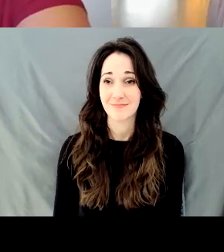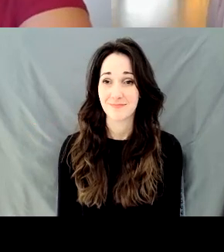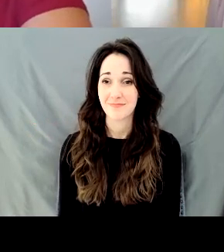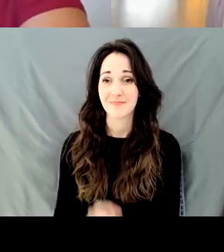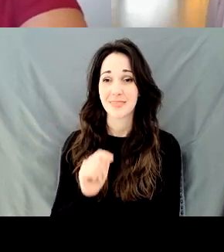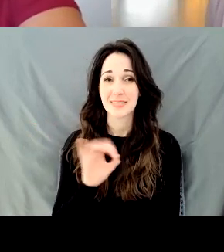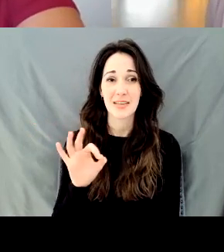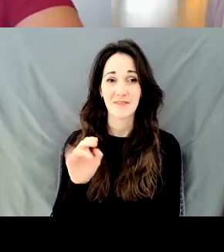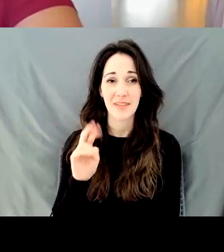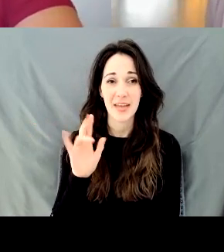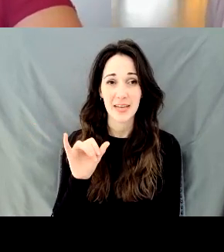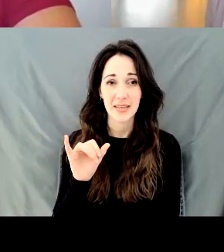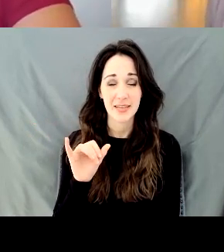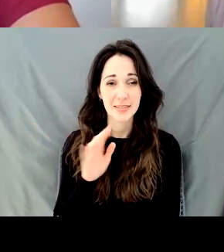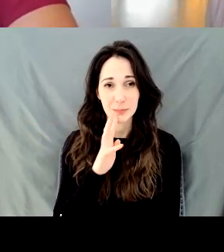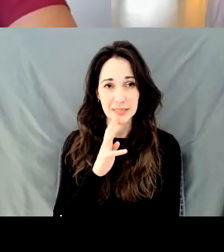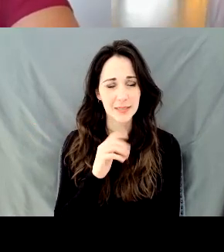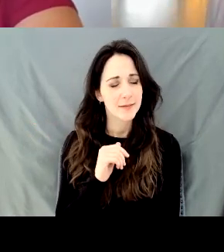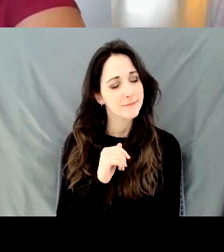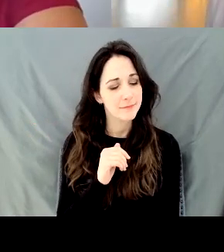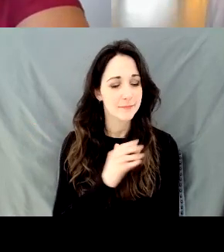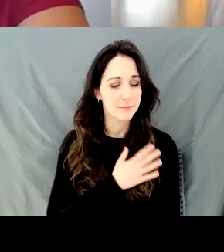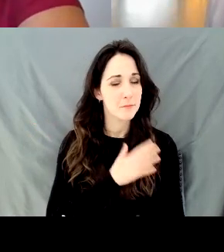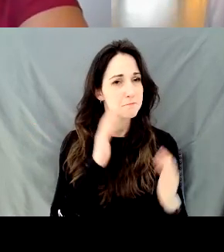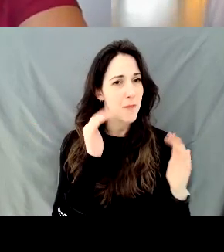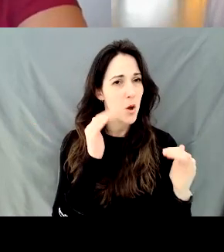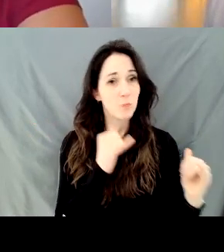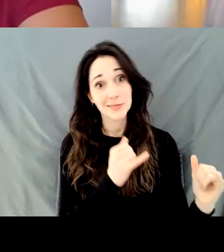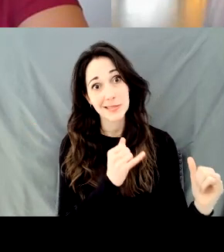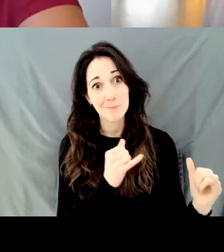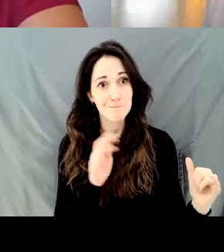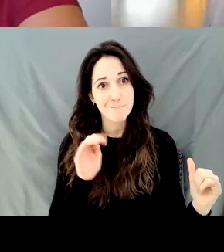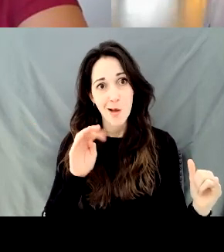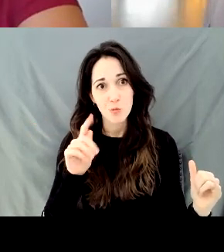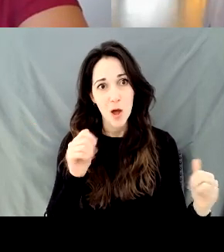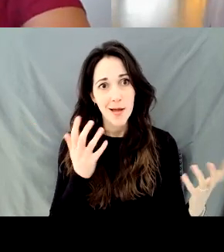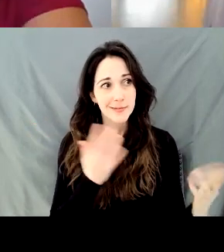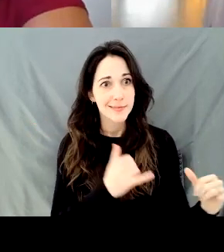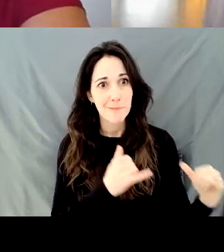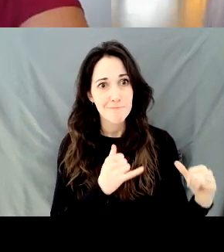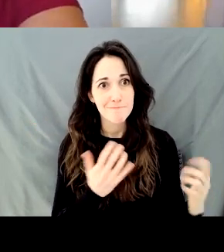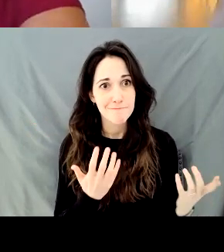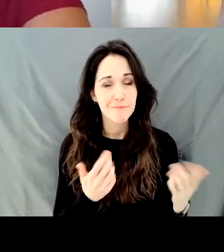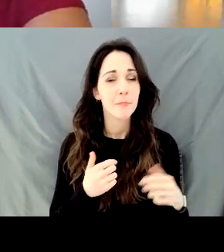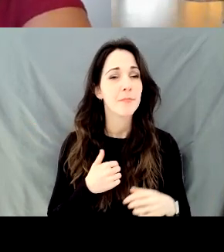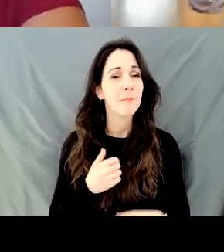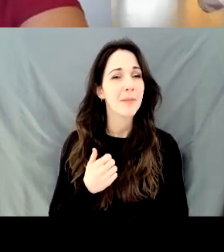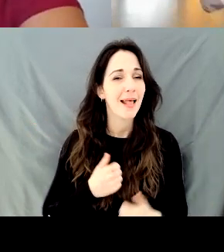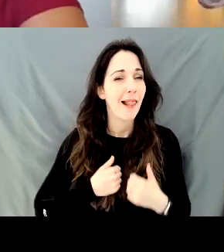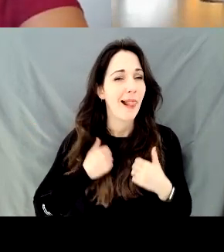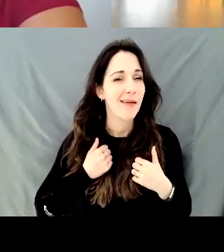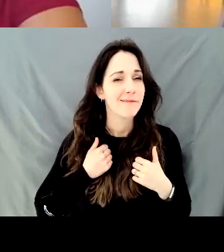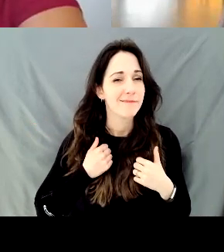I think my hopes really much, I mean, they very much mirror Barbara's. I had lived in this bubble of